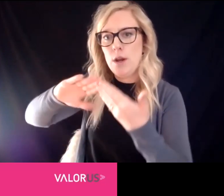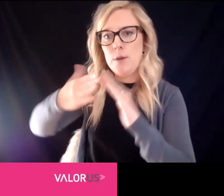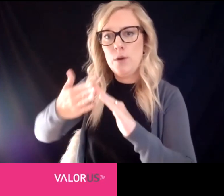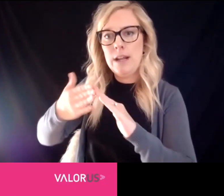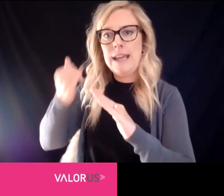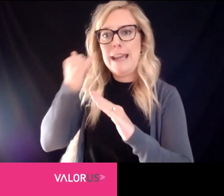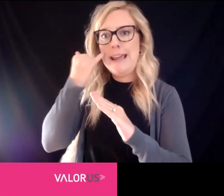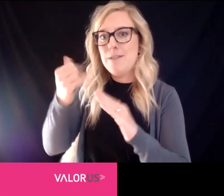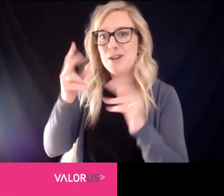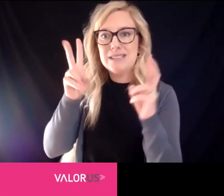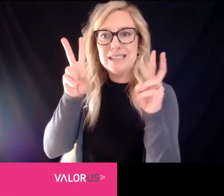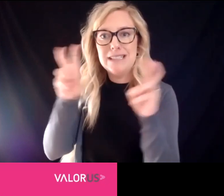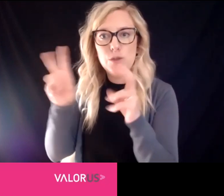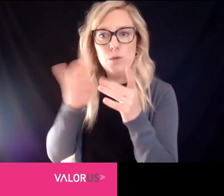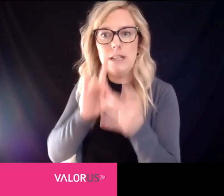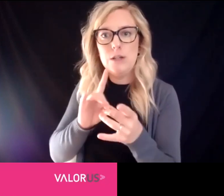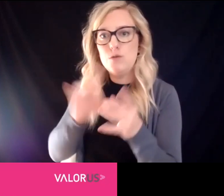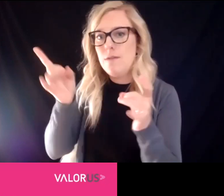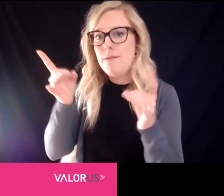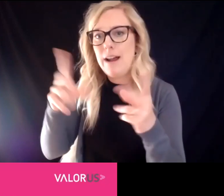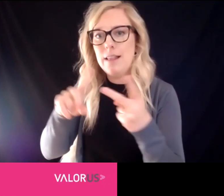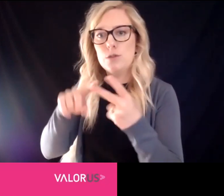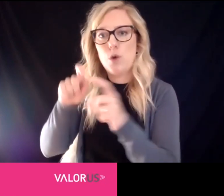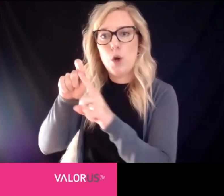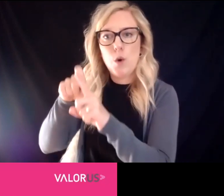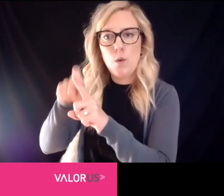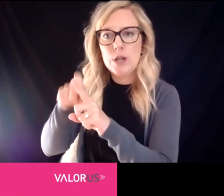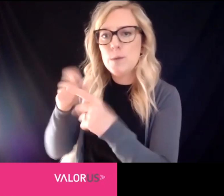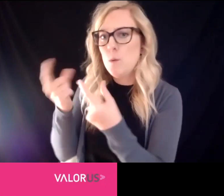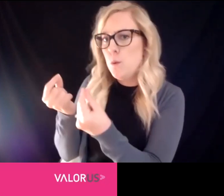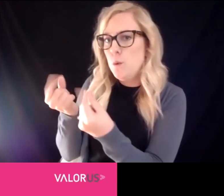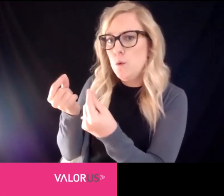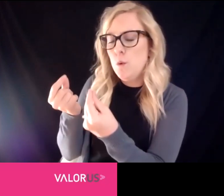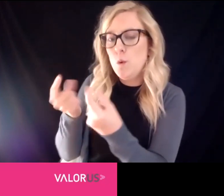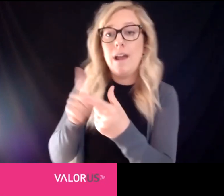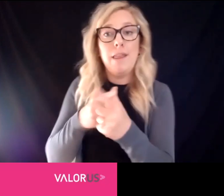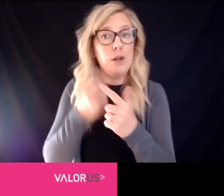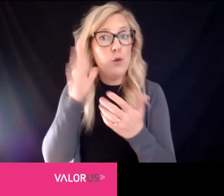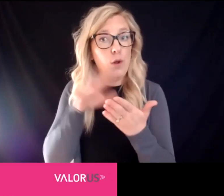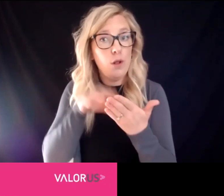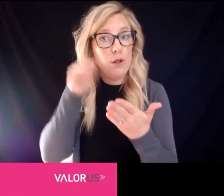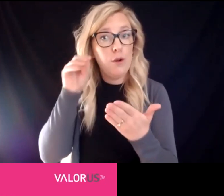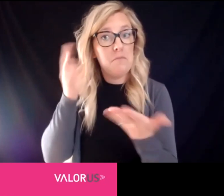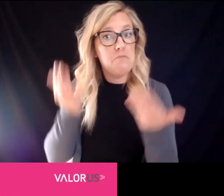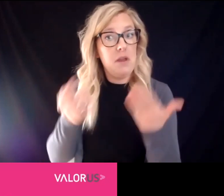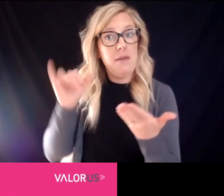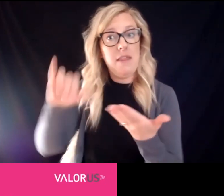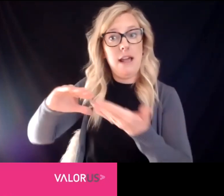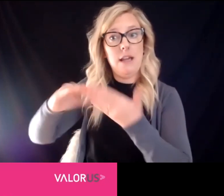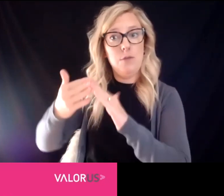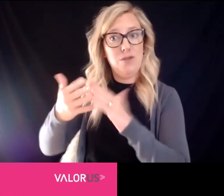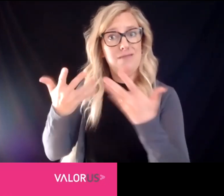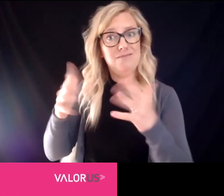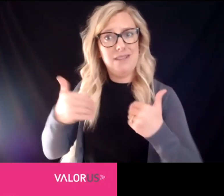of harassment. And you're going to find out that this community might be facing a lot of